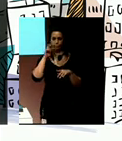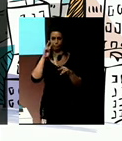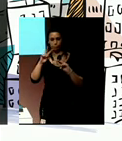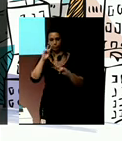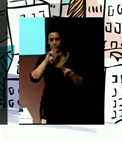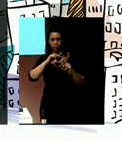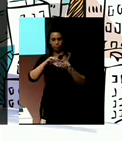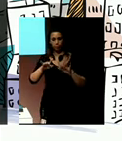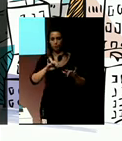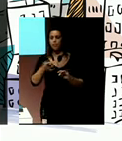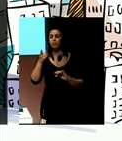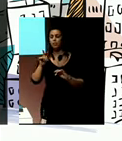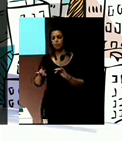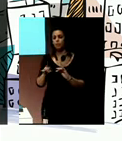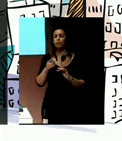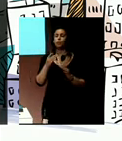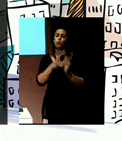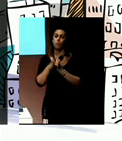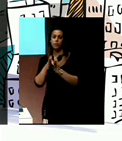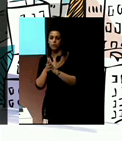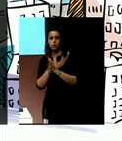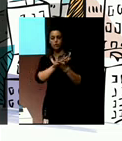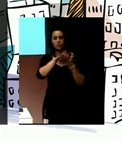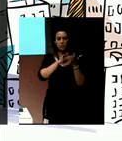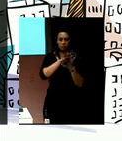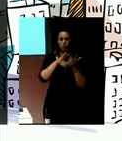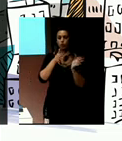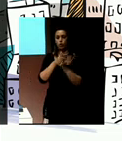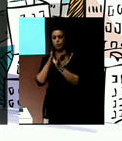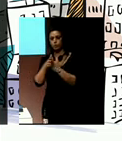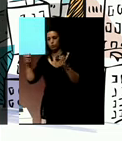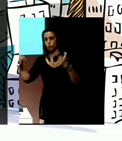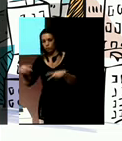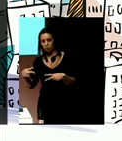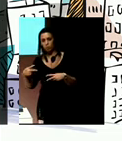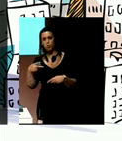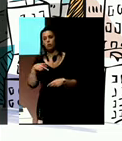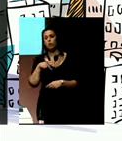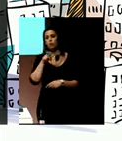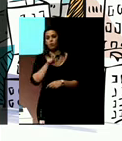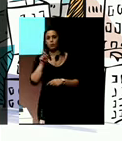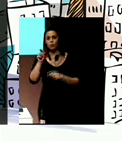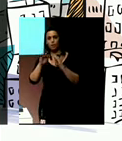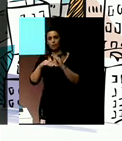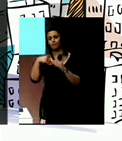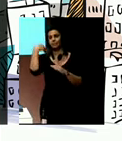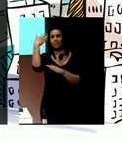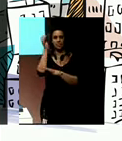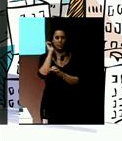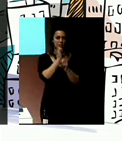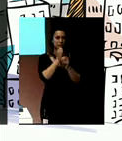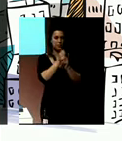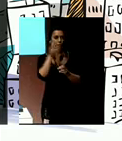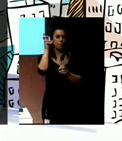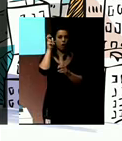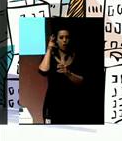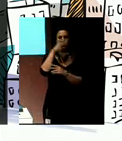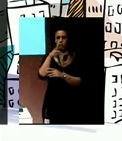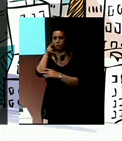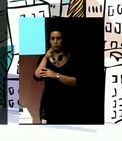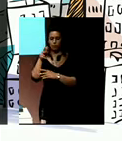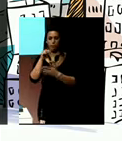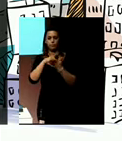from the different nets, all our colleagues, the subtitle colleagues, people behind all